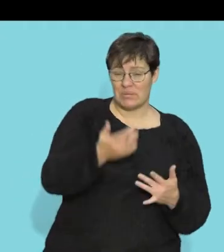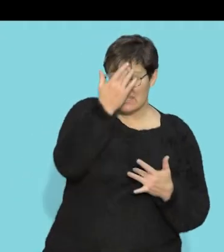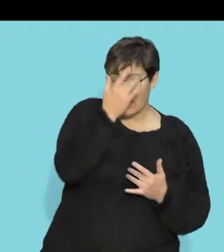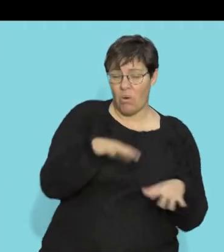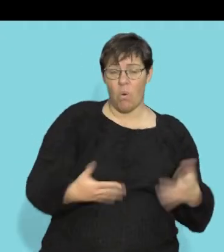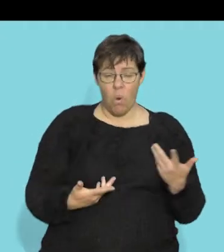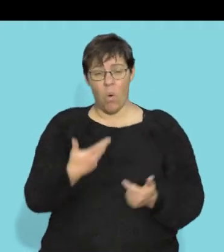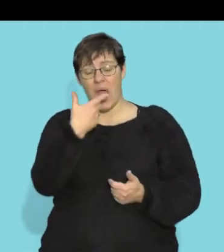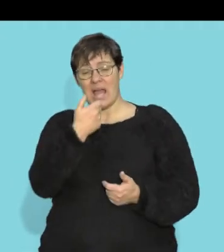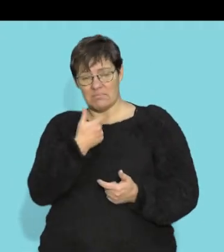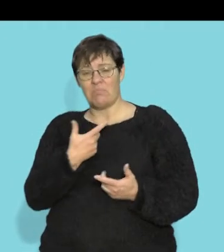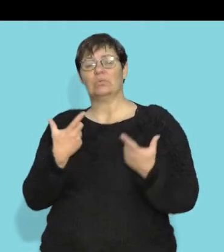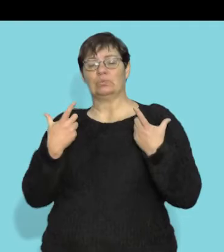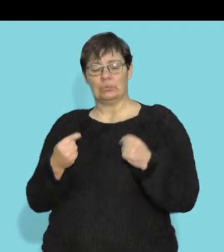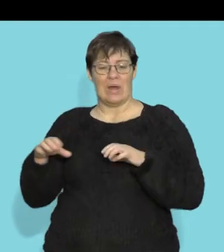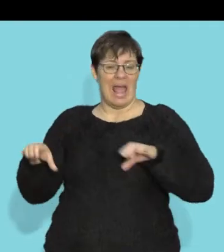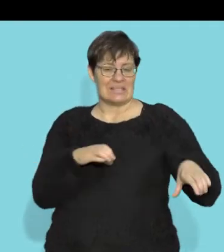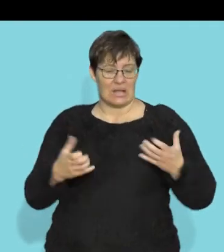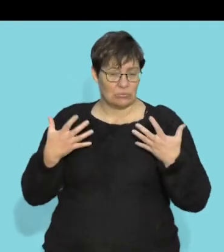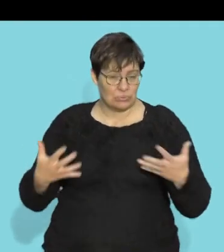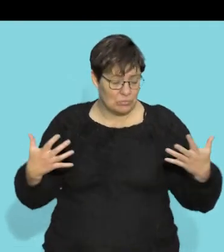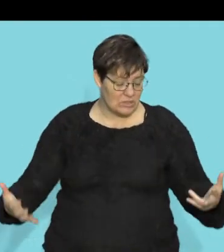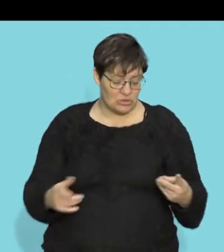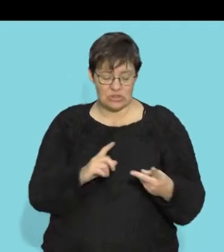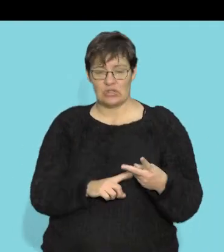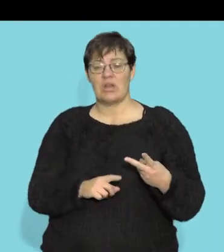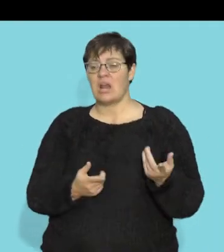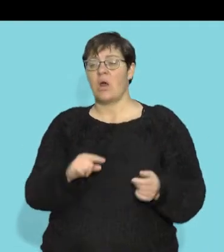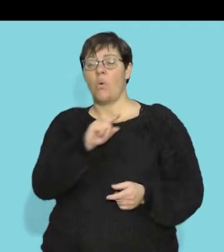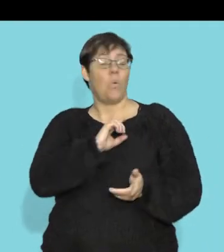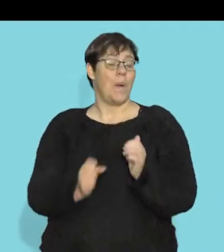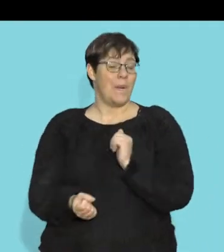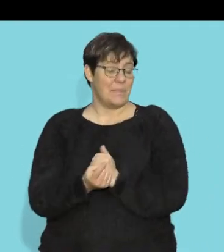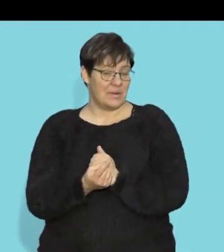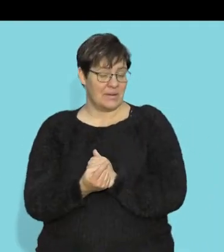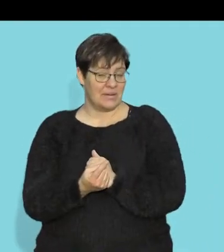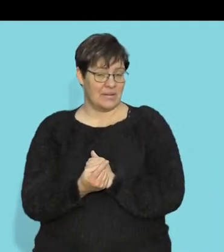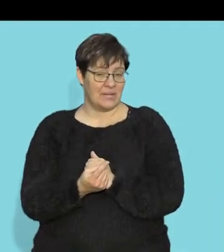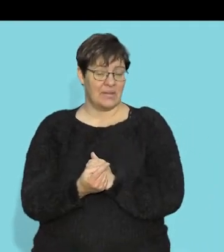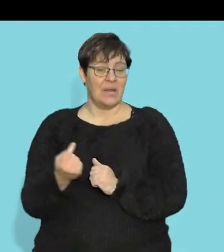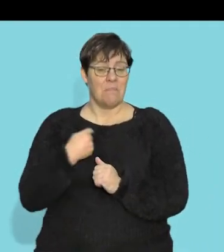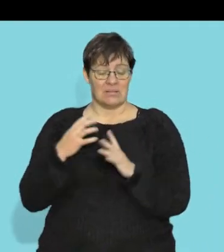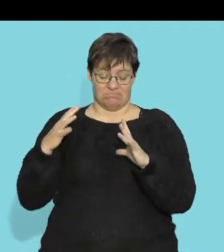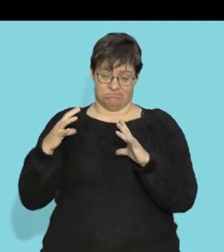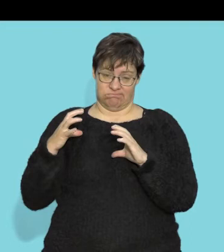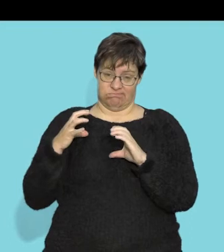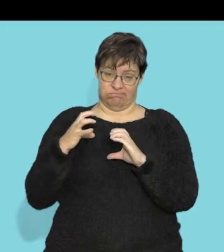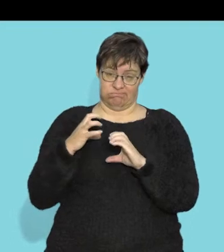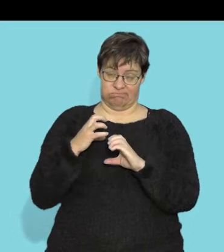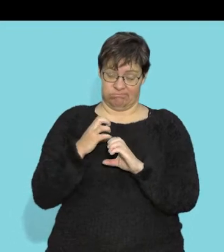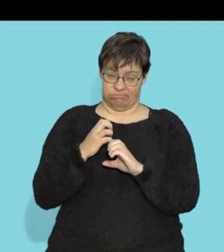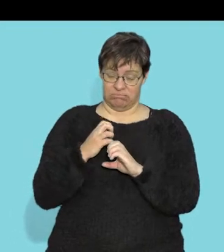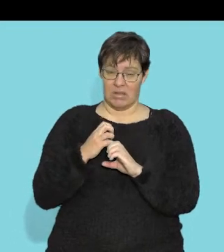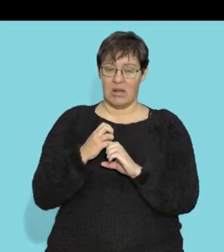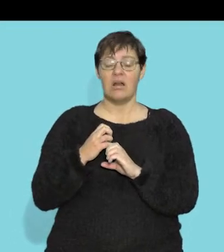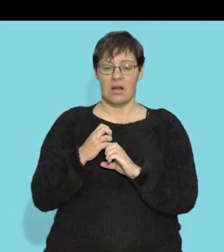doing too much exercises, and simply what happens is when the muscle closes, it cuts off the